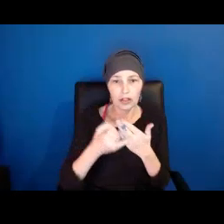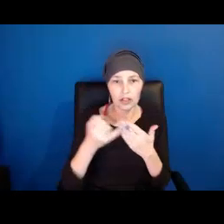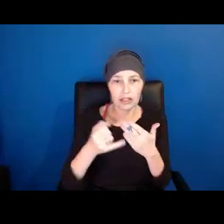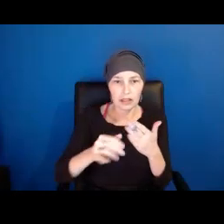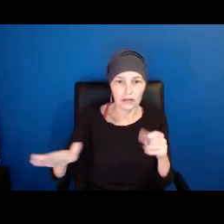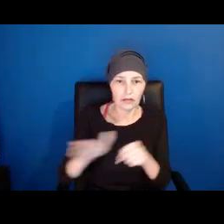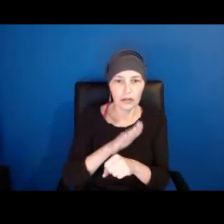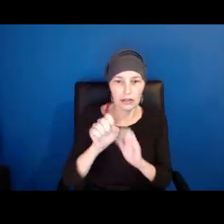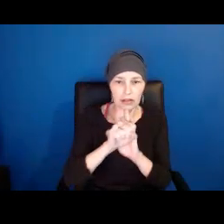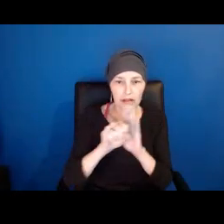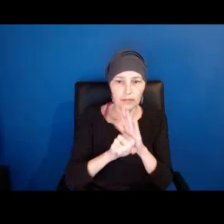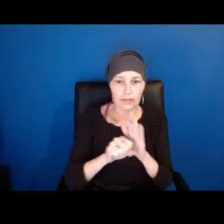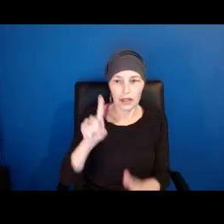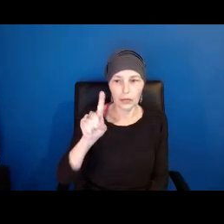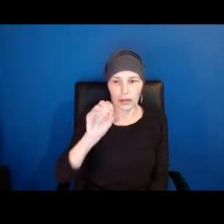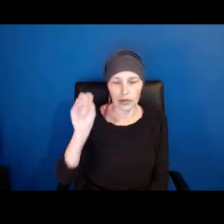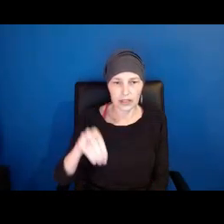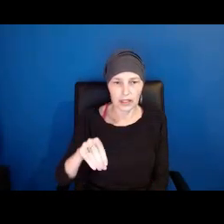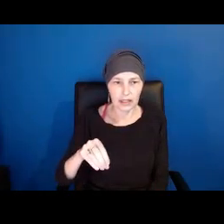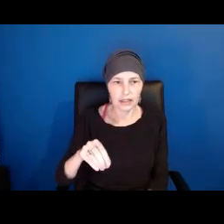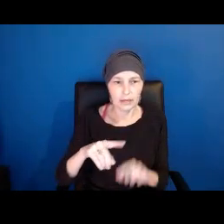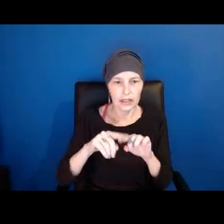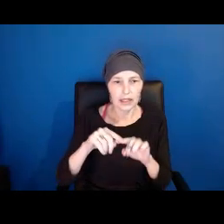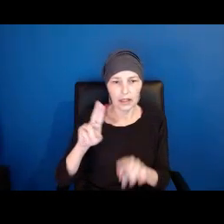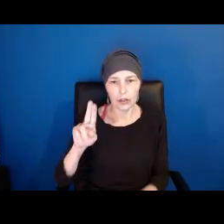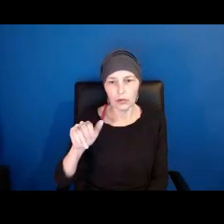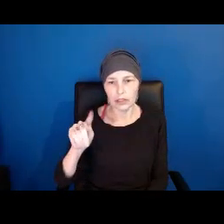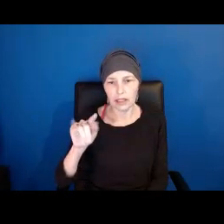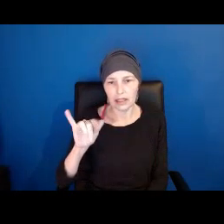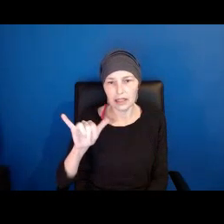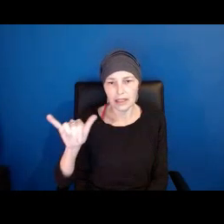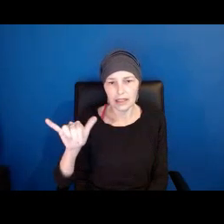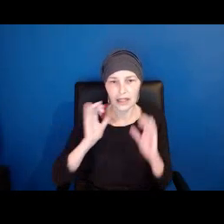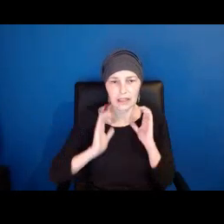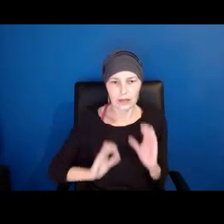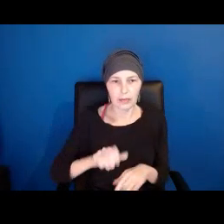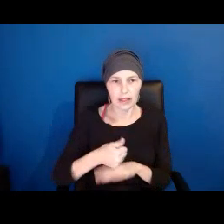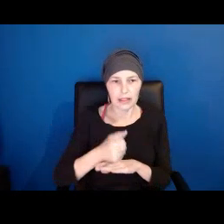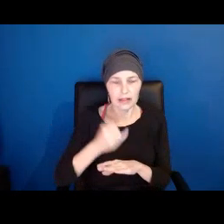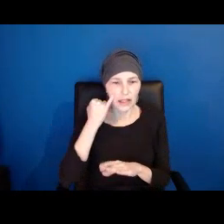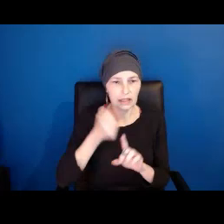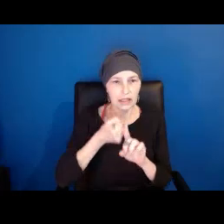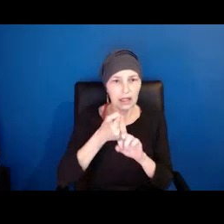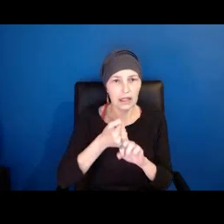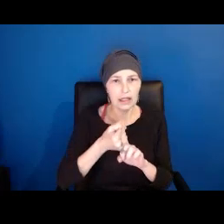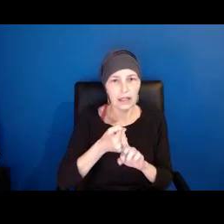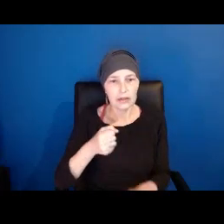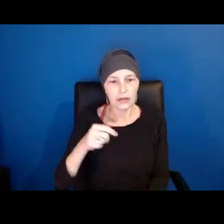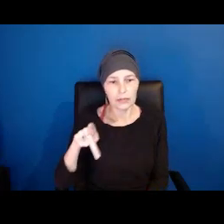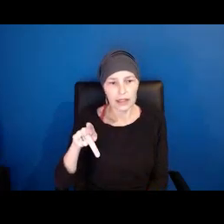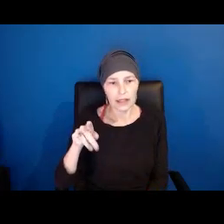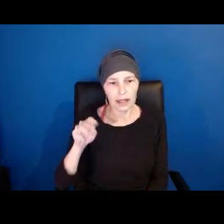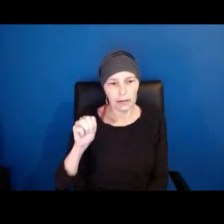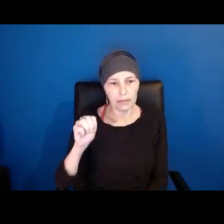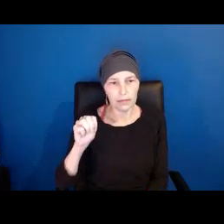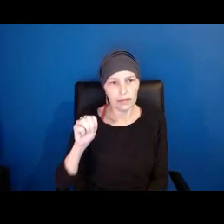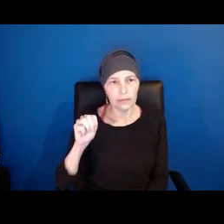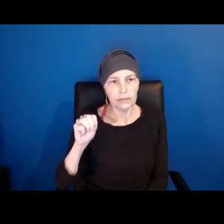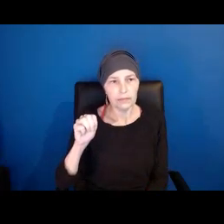each utility's customer base being impacted. So these PNDZs are really the broad qualifier for